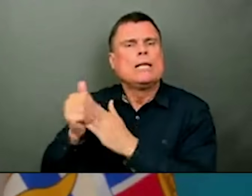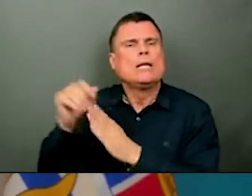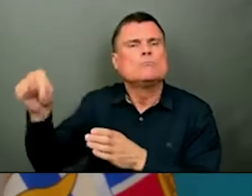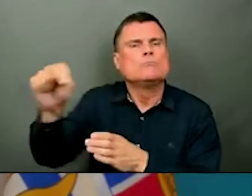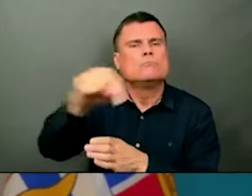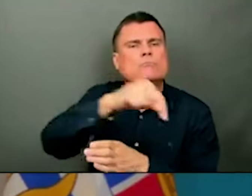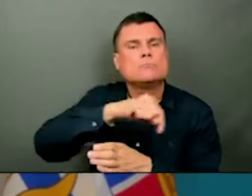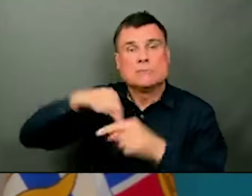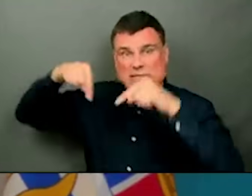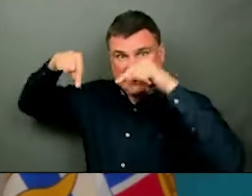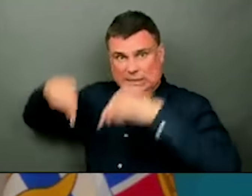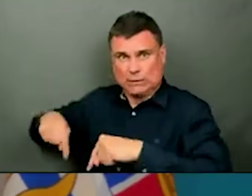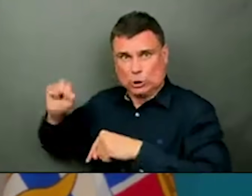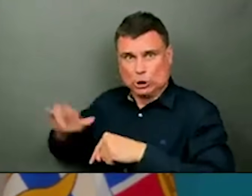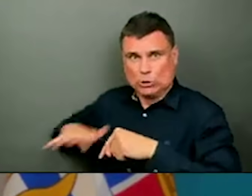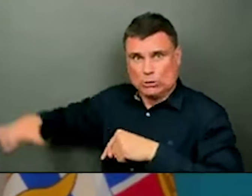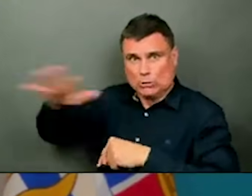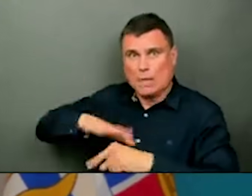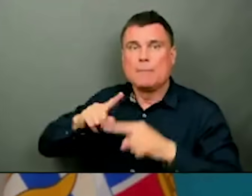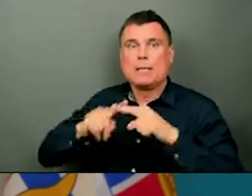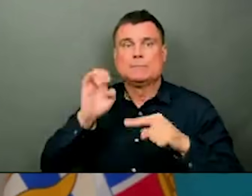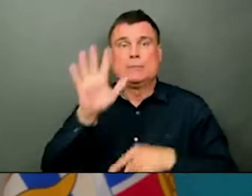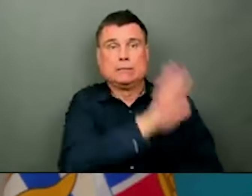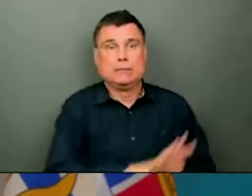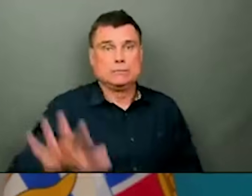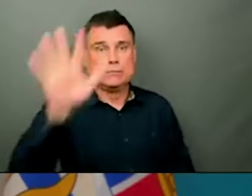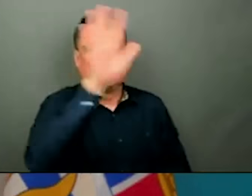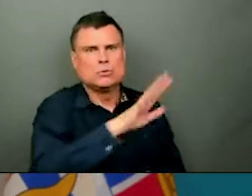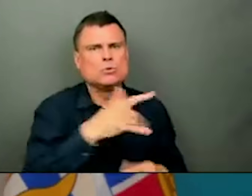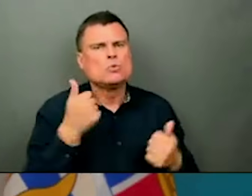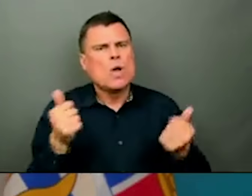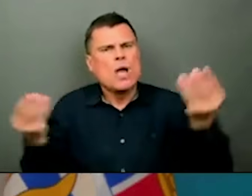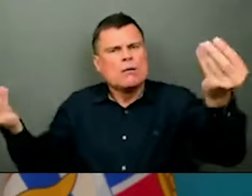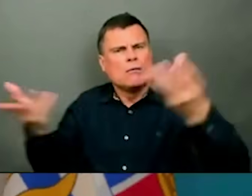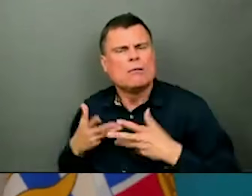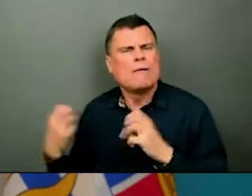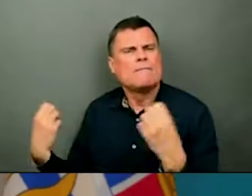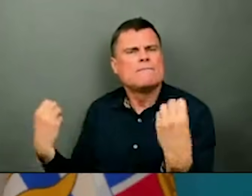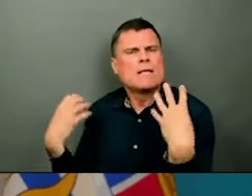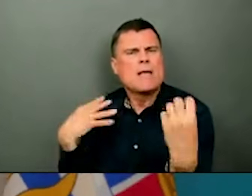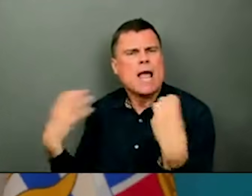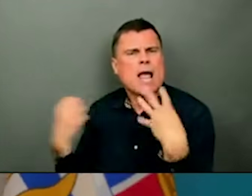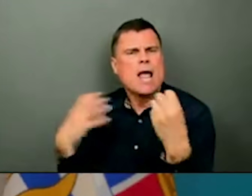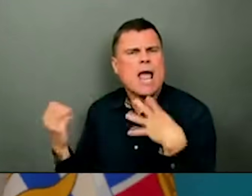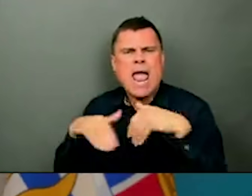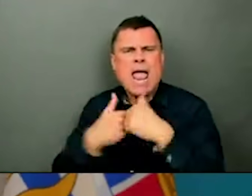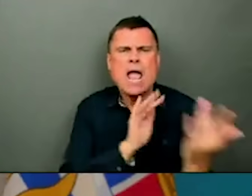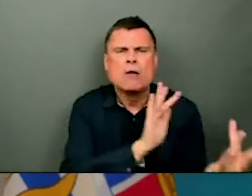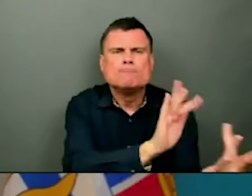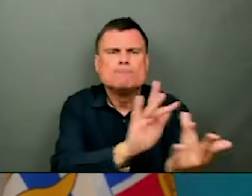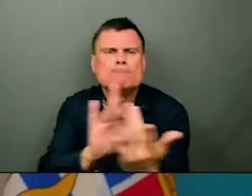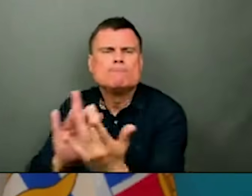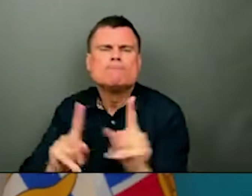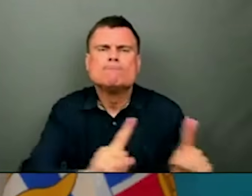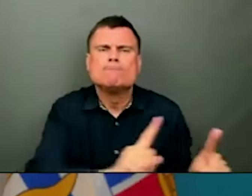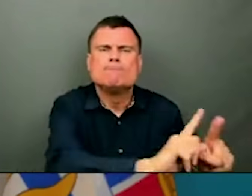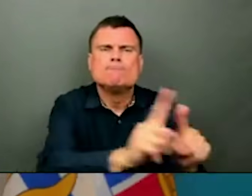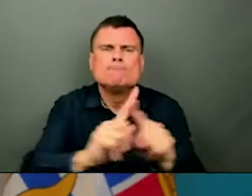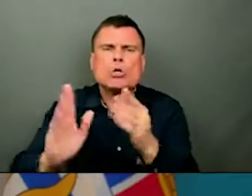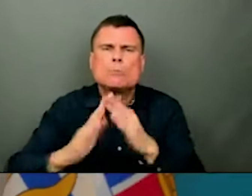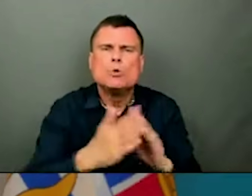province, to try and better understand how do we reach out to certain groups, because it's not just just in Surrey. We certainly have